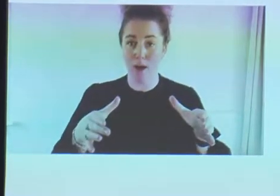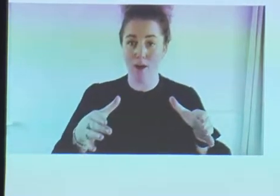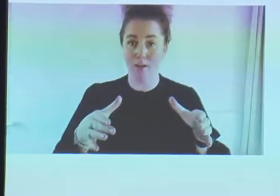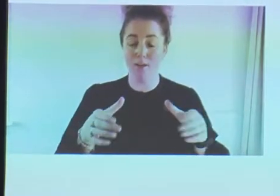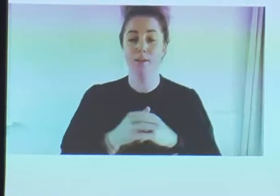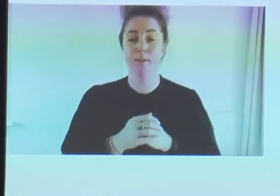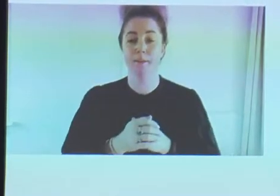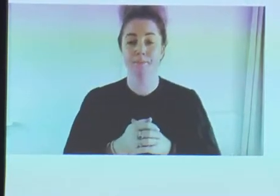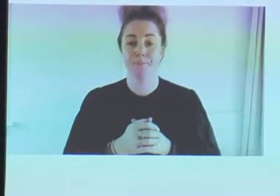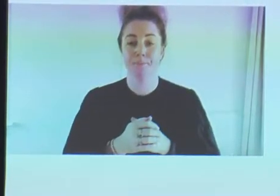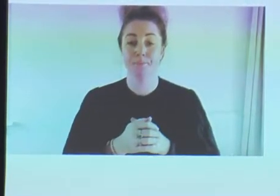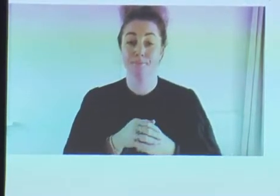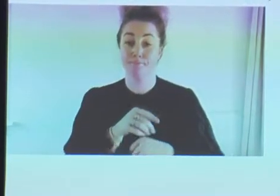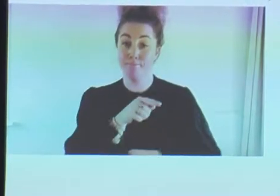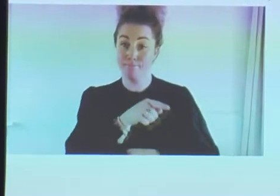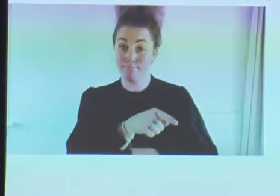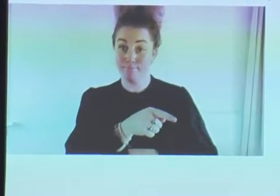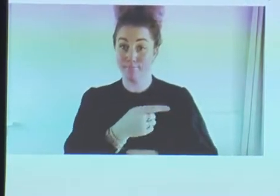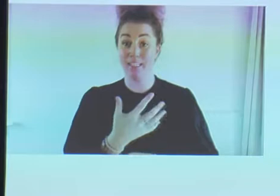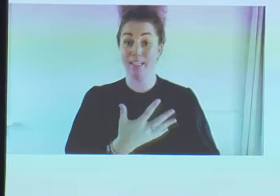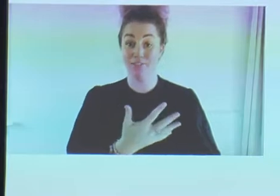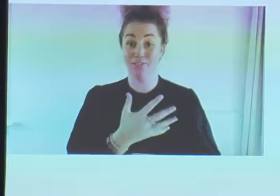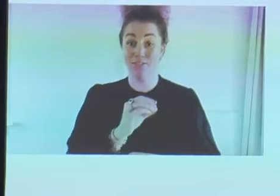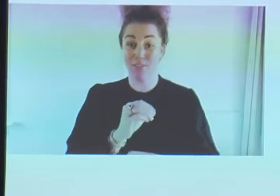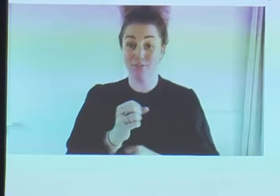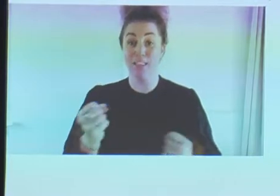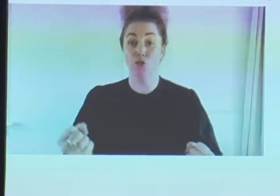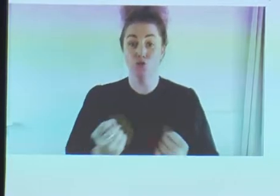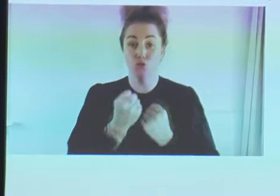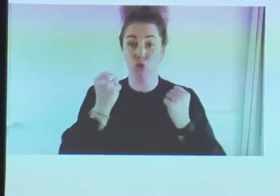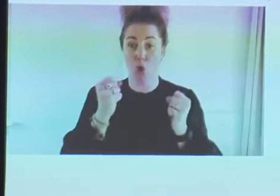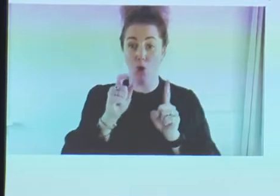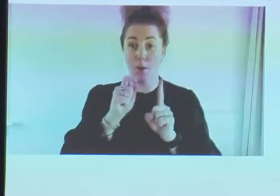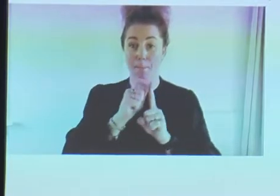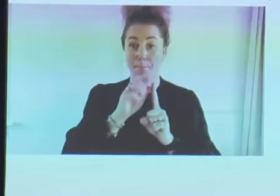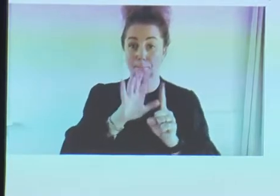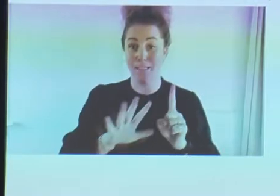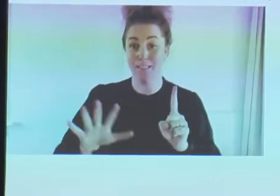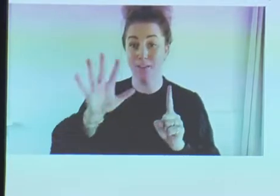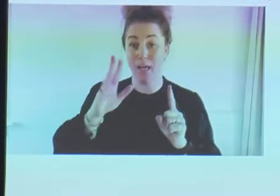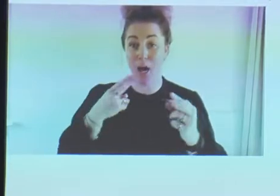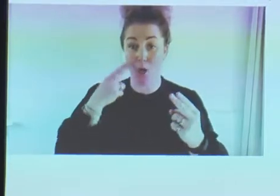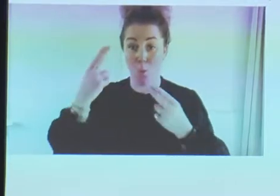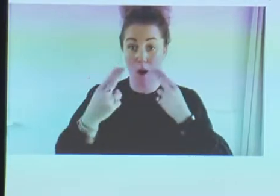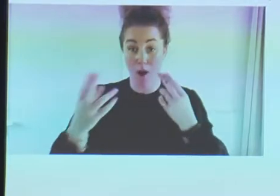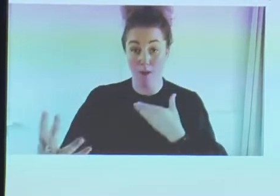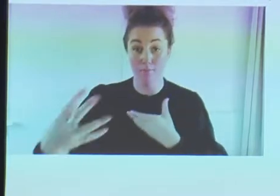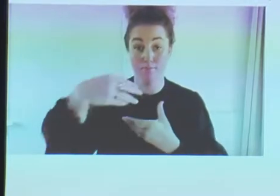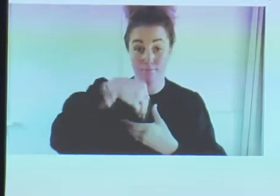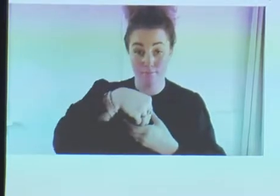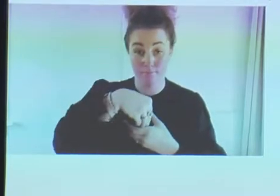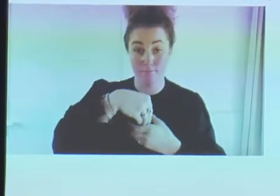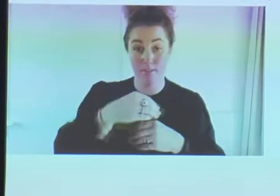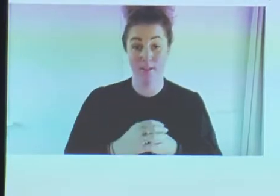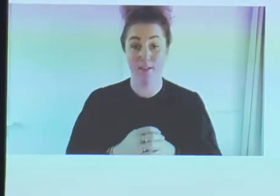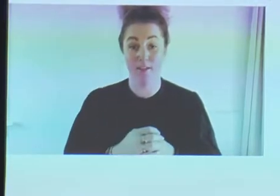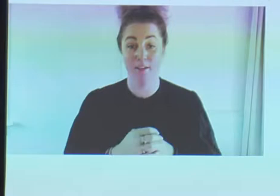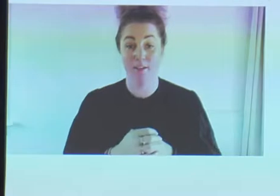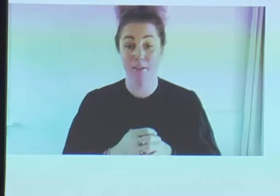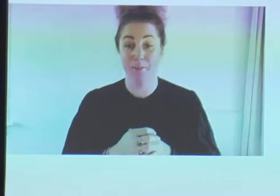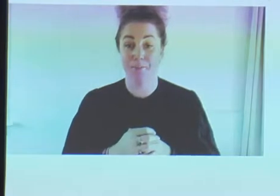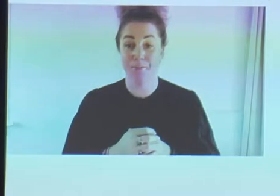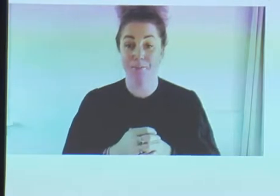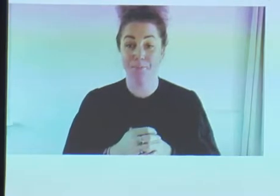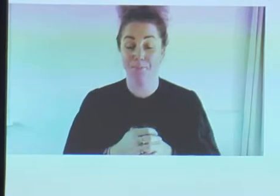project this will see a 50 strong Pacifica choir recording songs from the Pacific and with the nzso